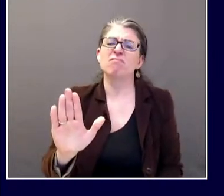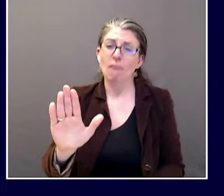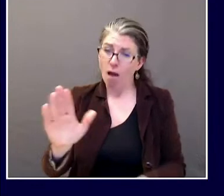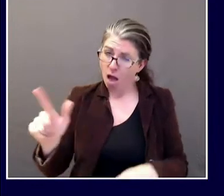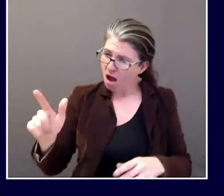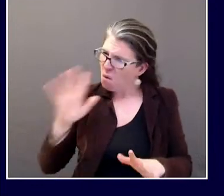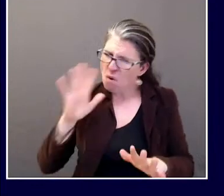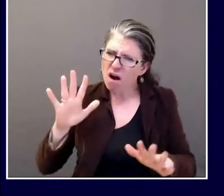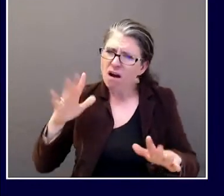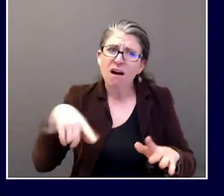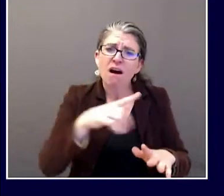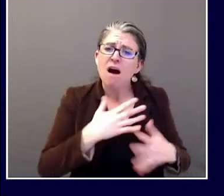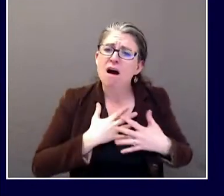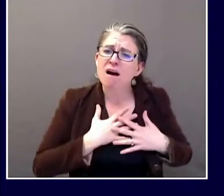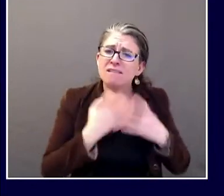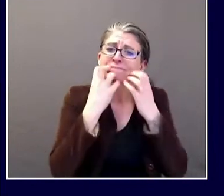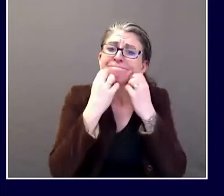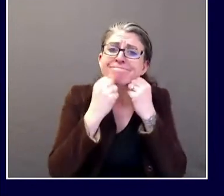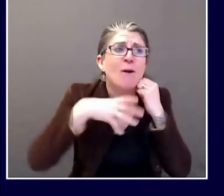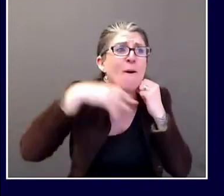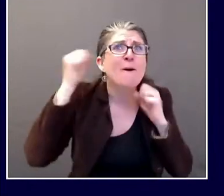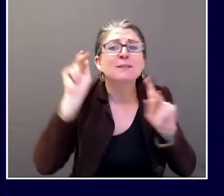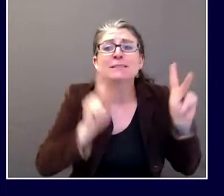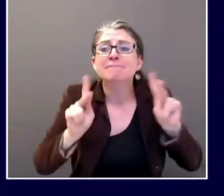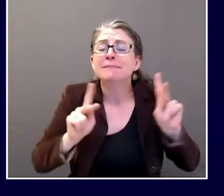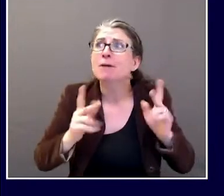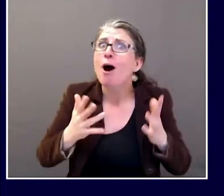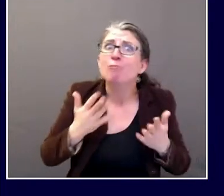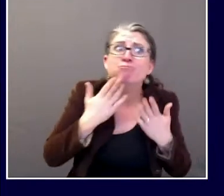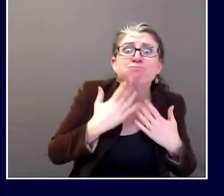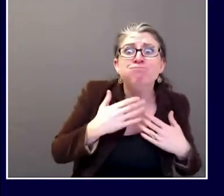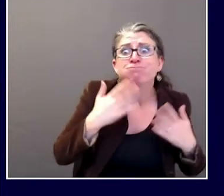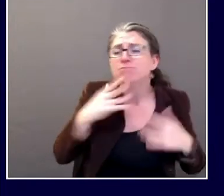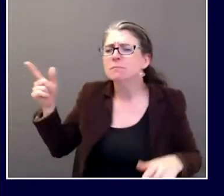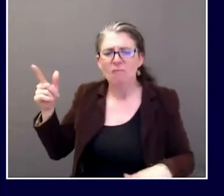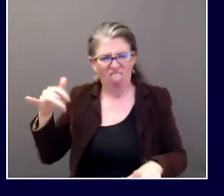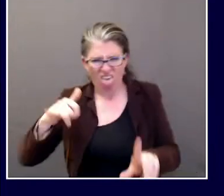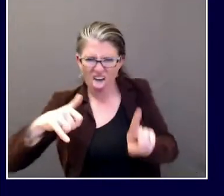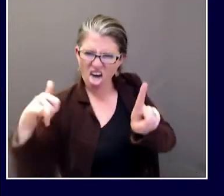are anxiously and eagerly awaiting their place in line. When